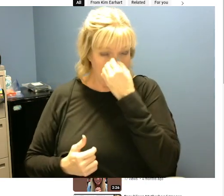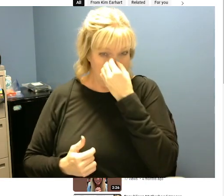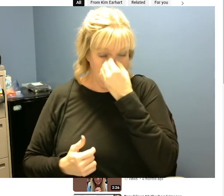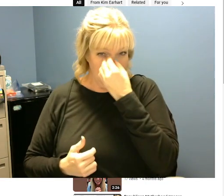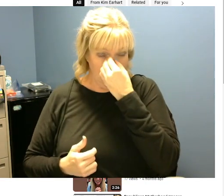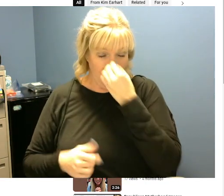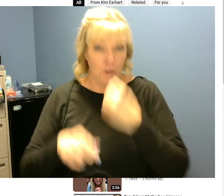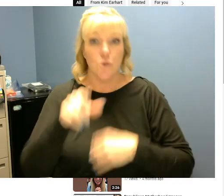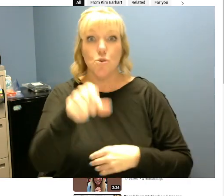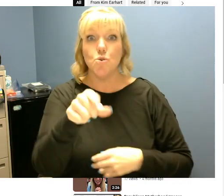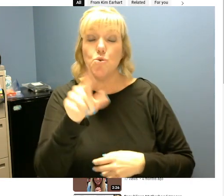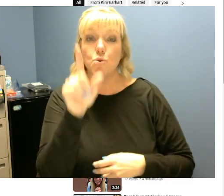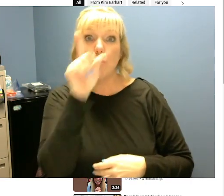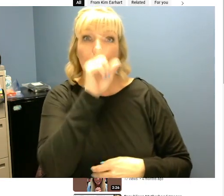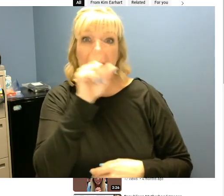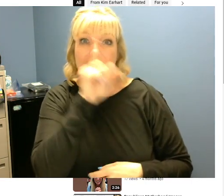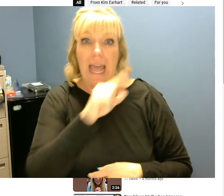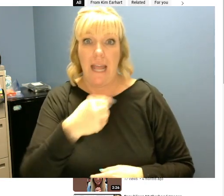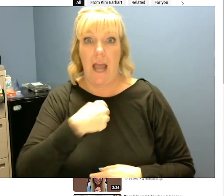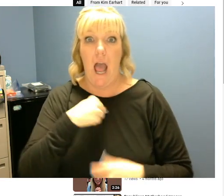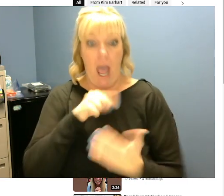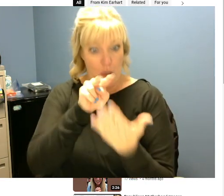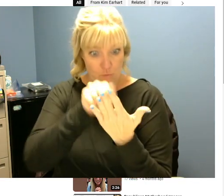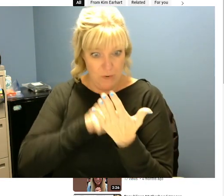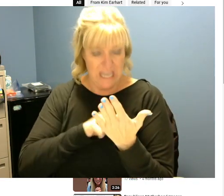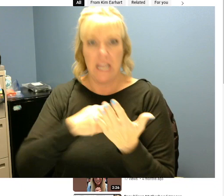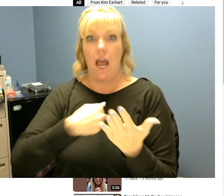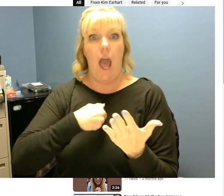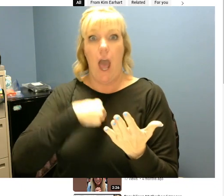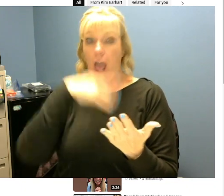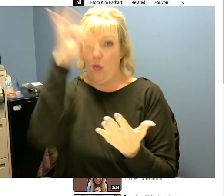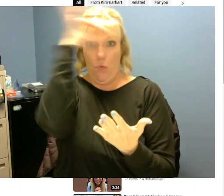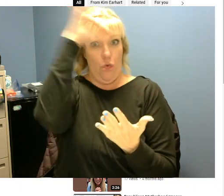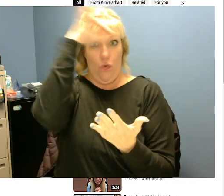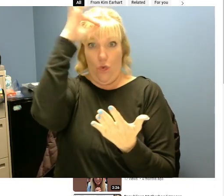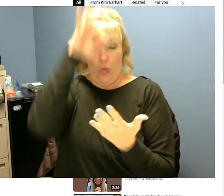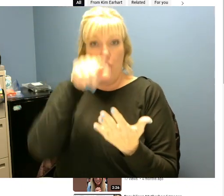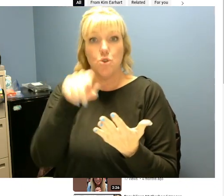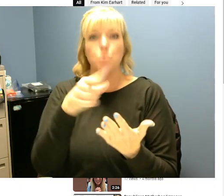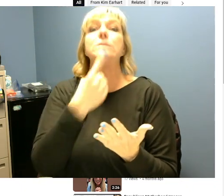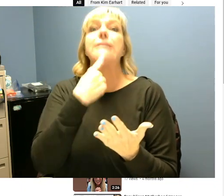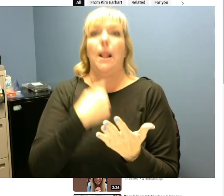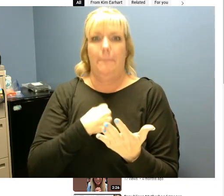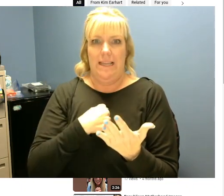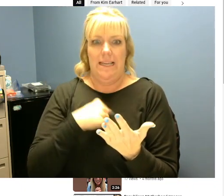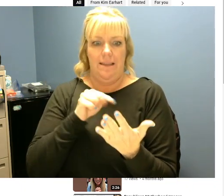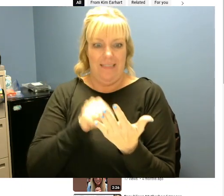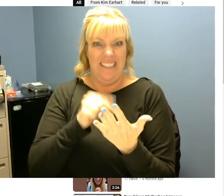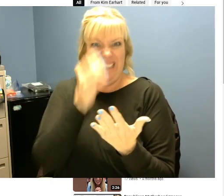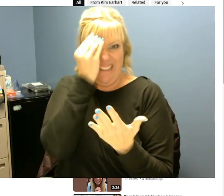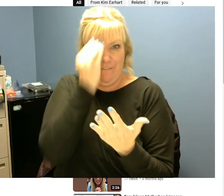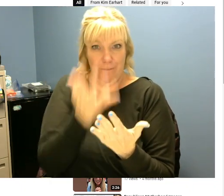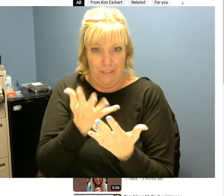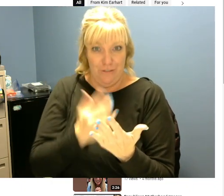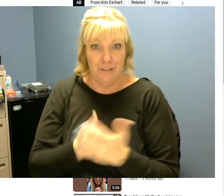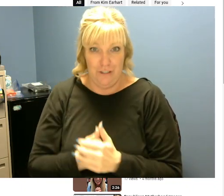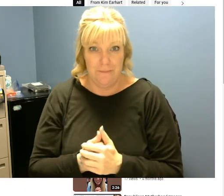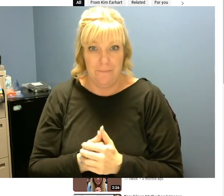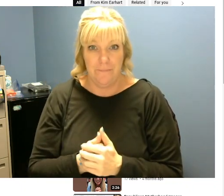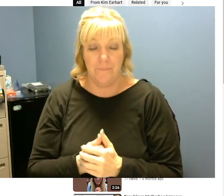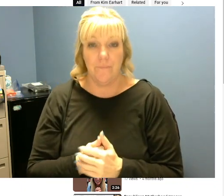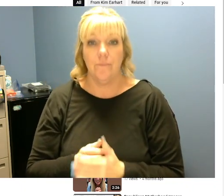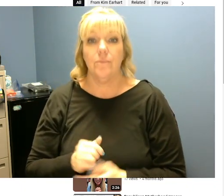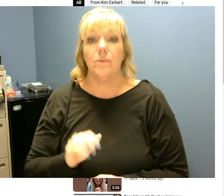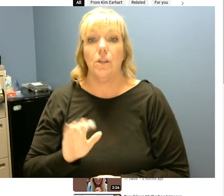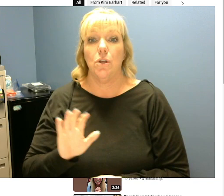know nothing and that you're explaining this material to me. So focus on those terms that are in